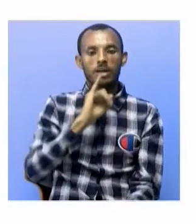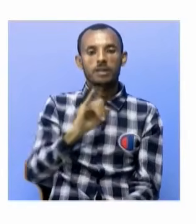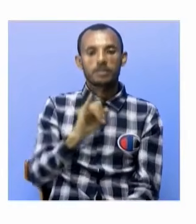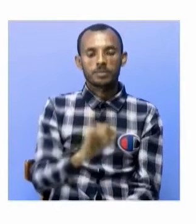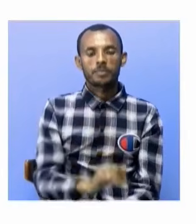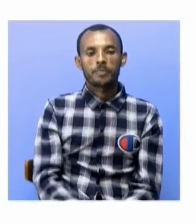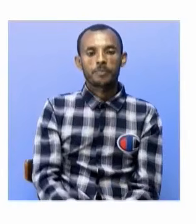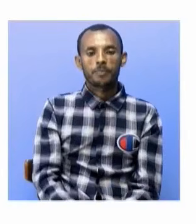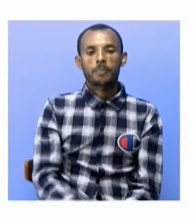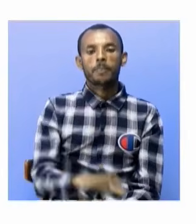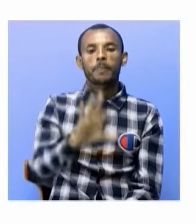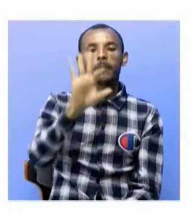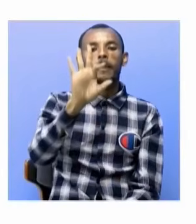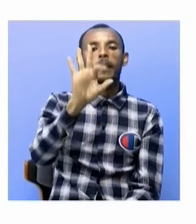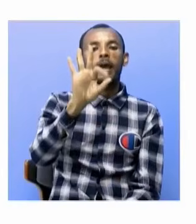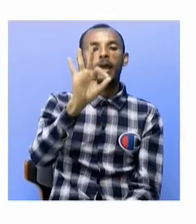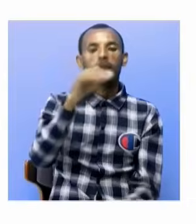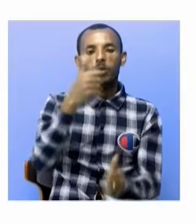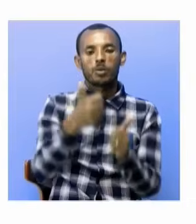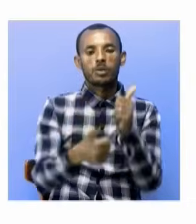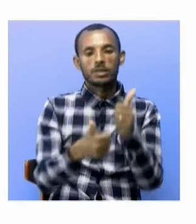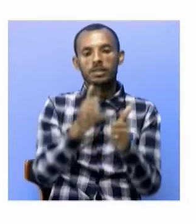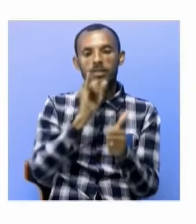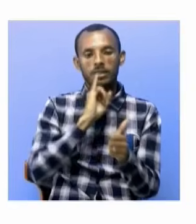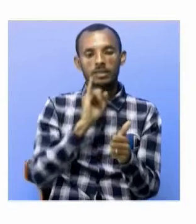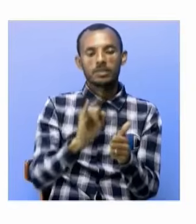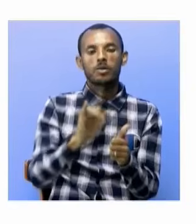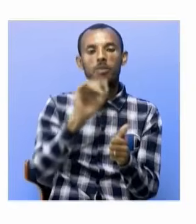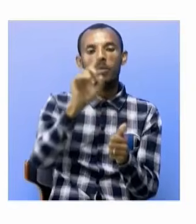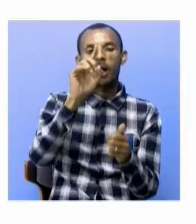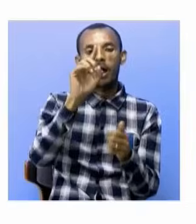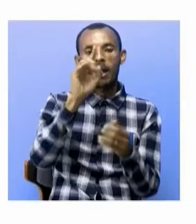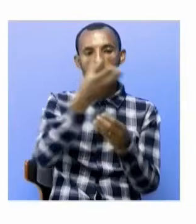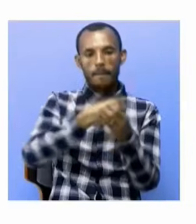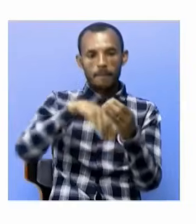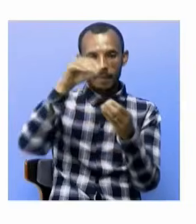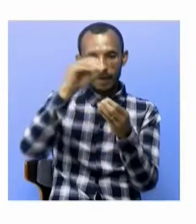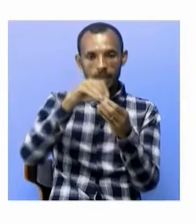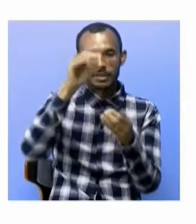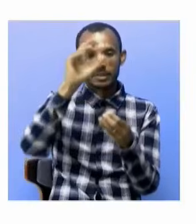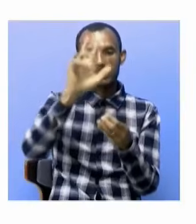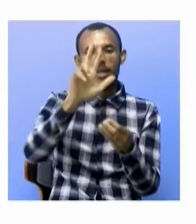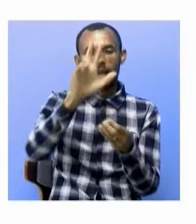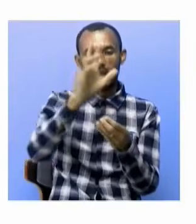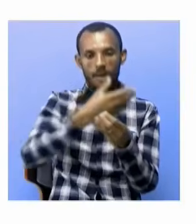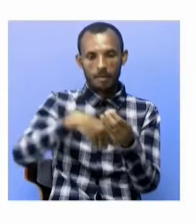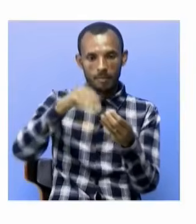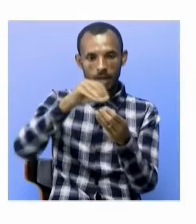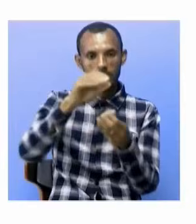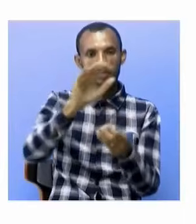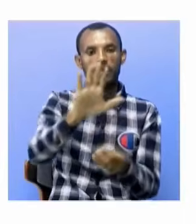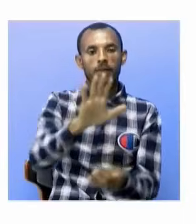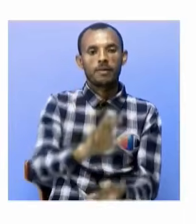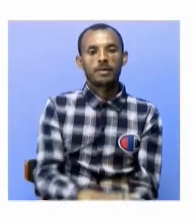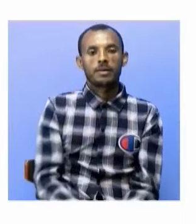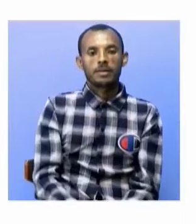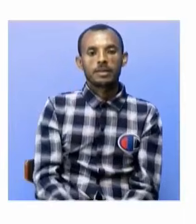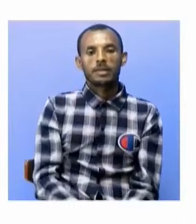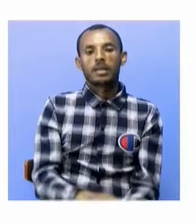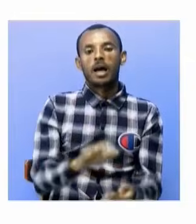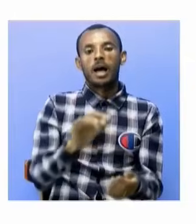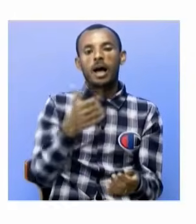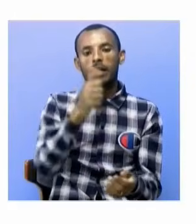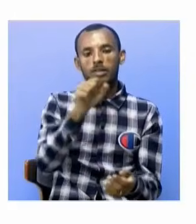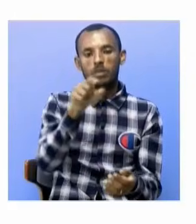9, which is 1 plus 3 plus 5. Okay? As you can see here, the sum